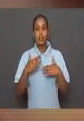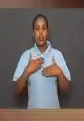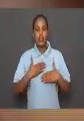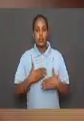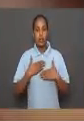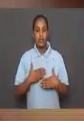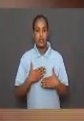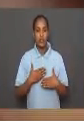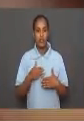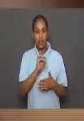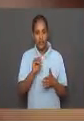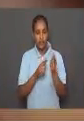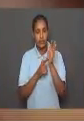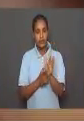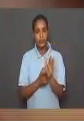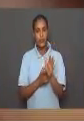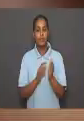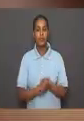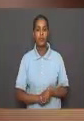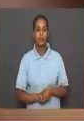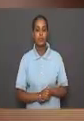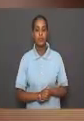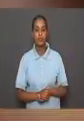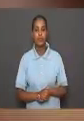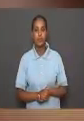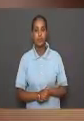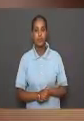respiration looks like this.